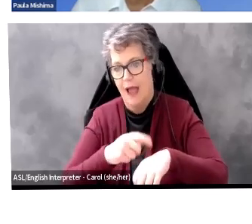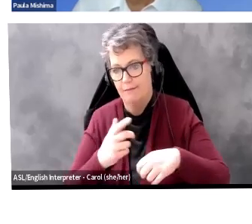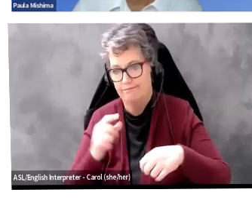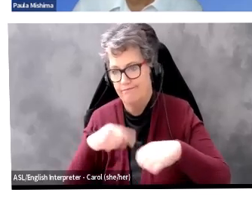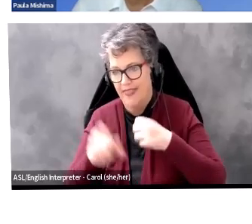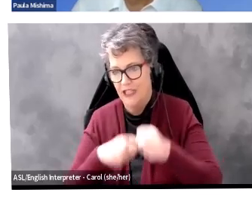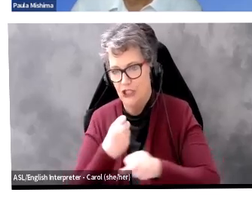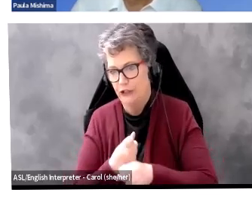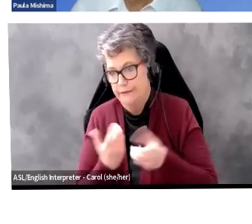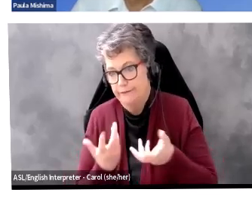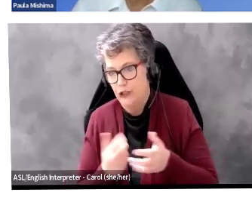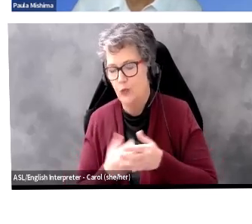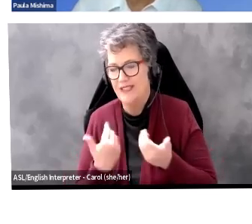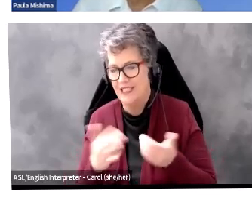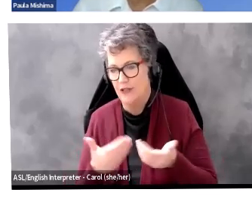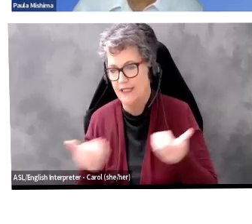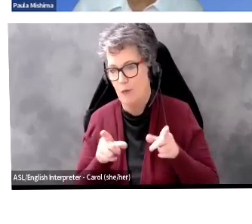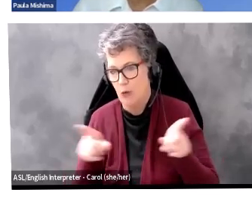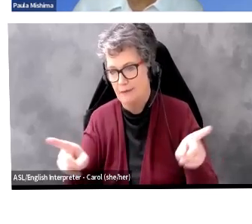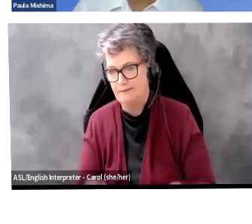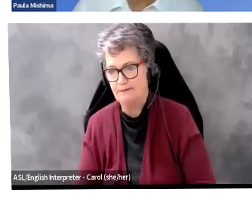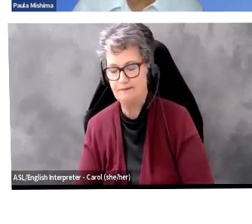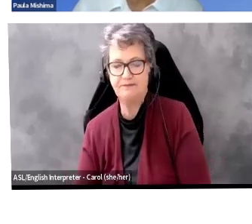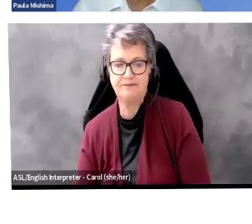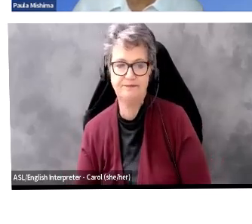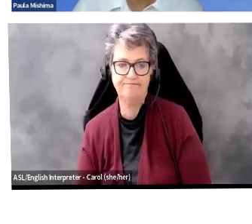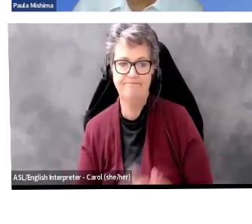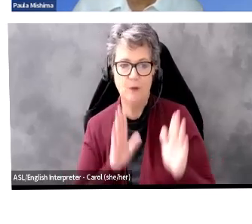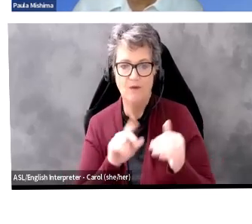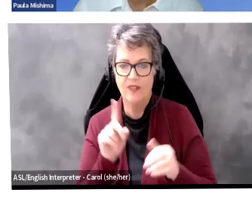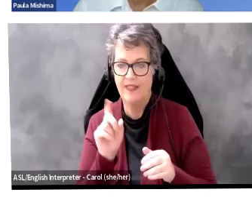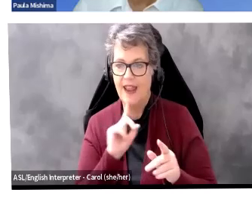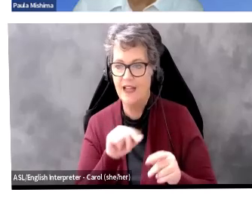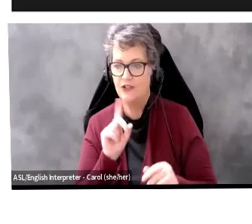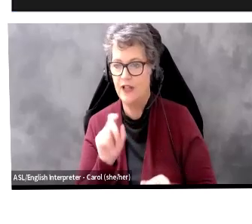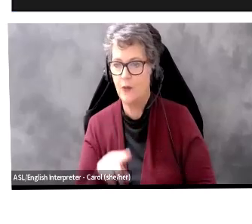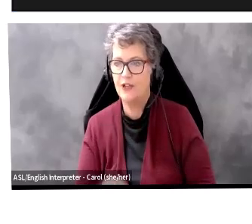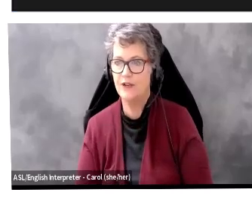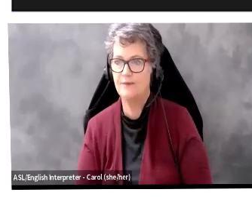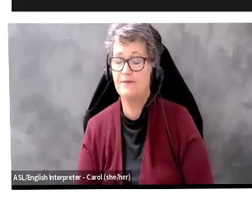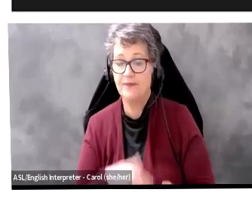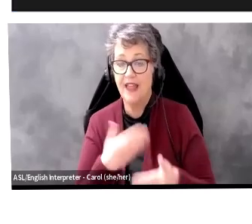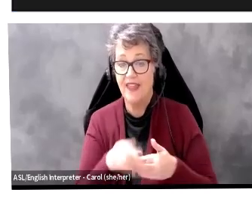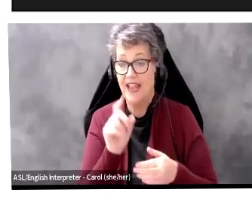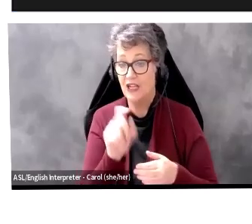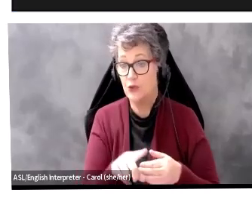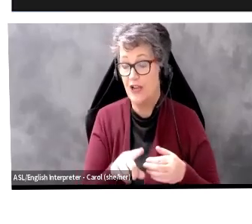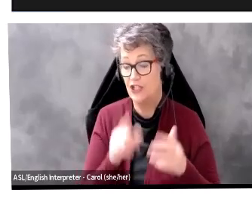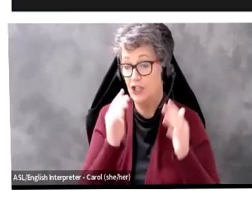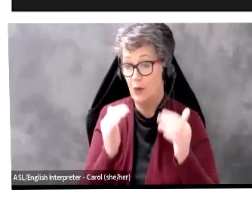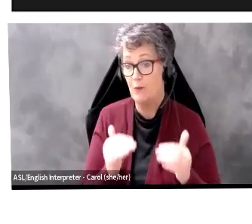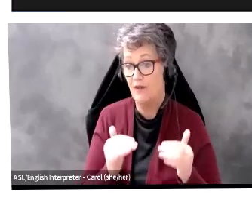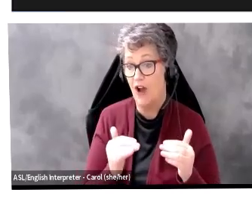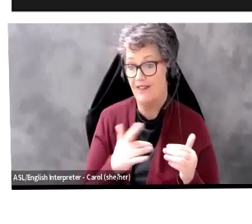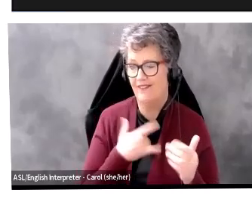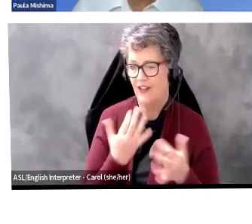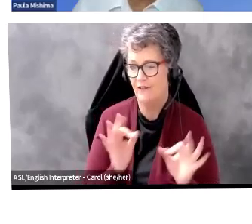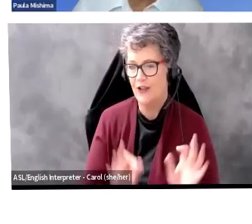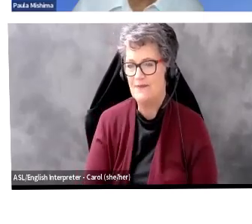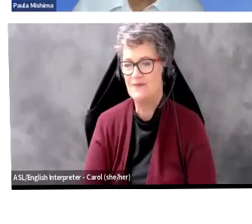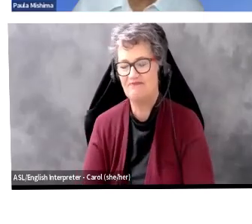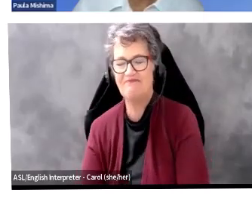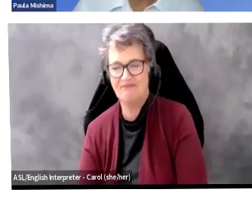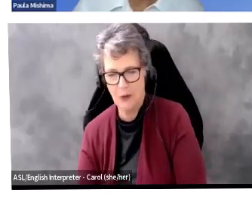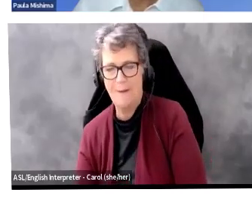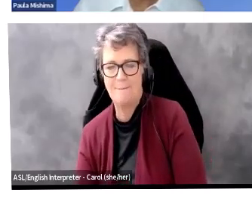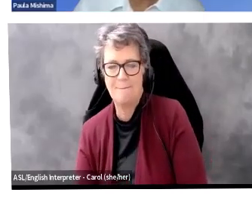year. So hopefully that answers that question. Got the next question, so if you want to move on, feel free.